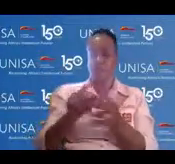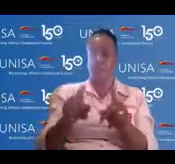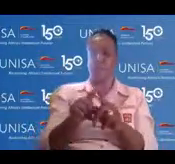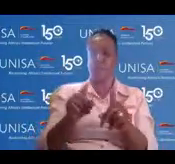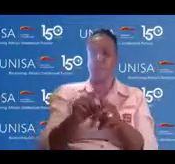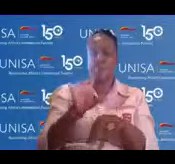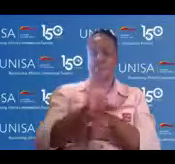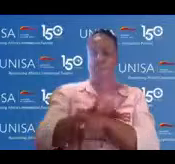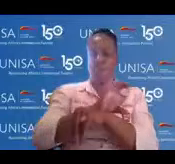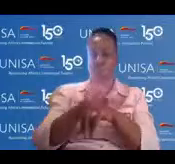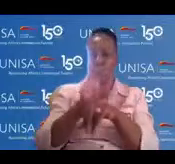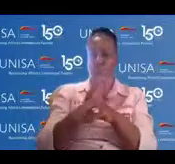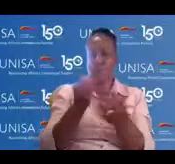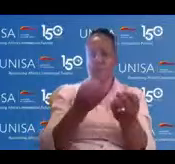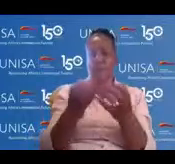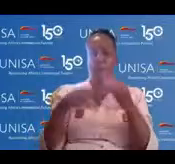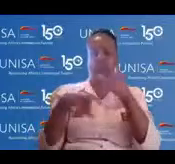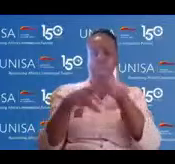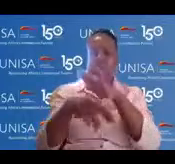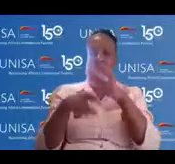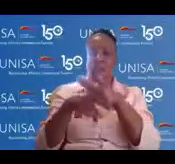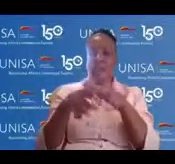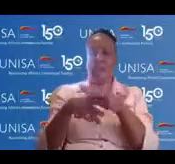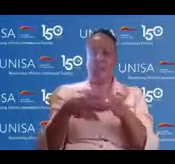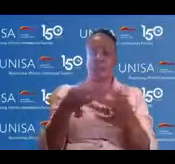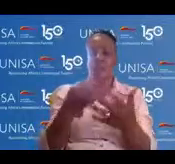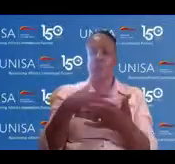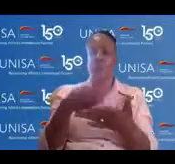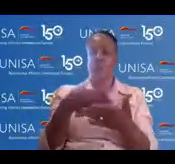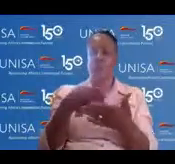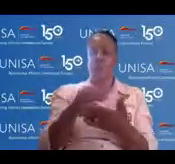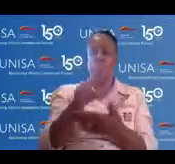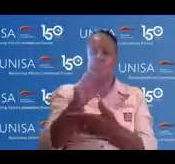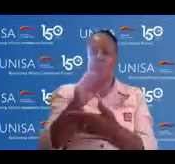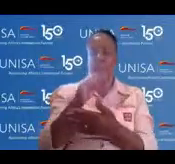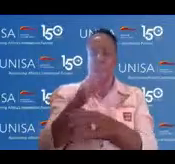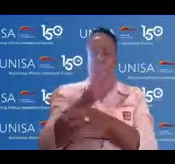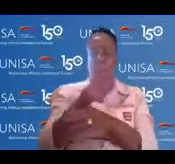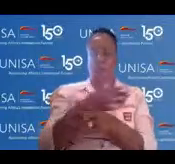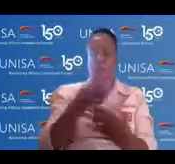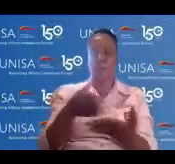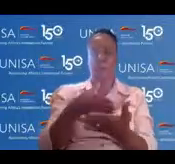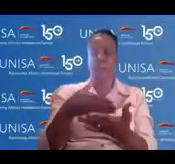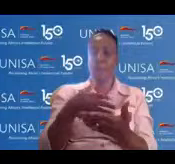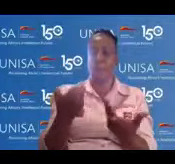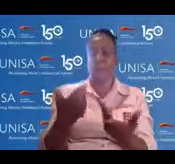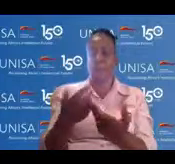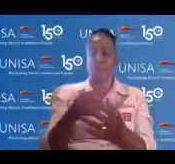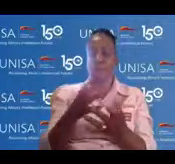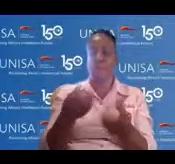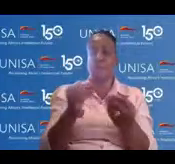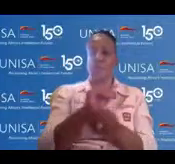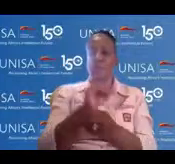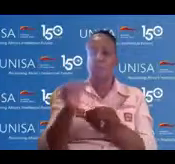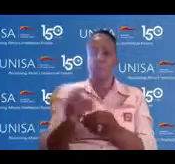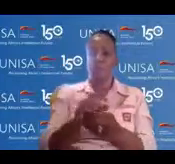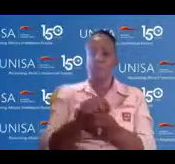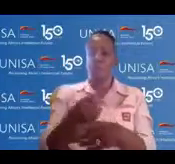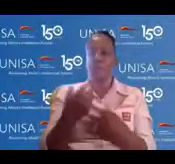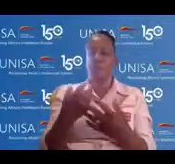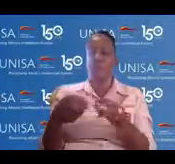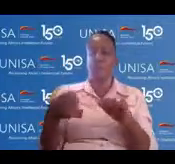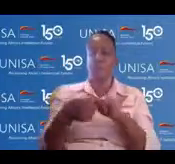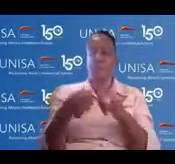of the regions, they don't have webcams, so you might find yourself in trouble if you write without a webcam. So